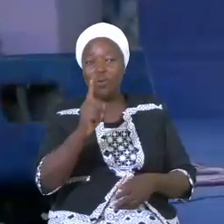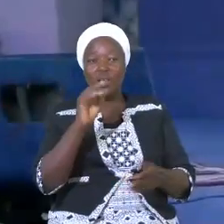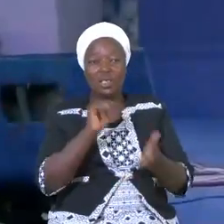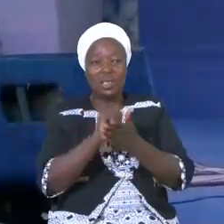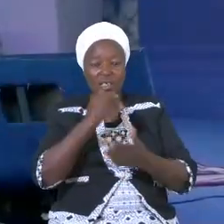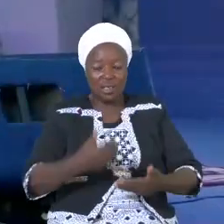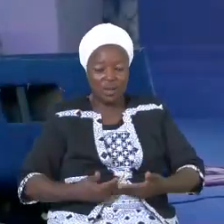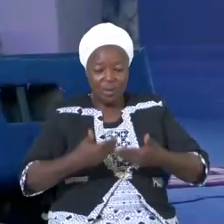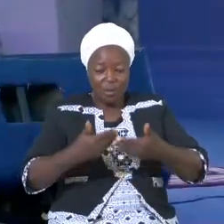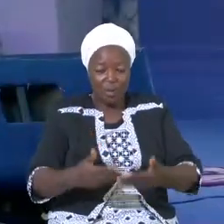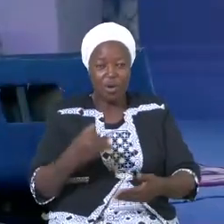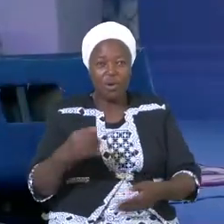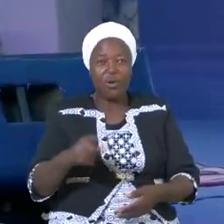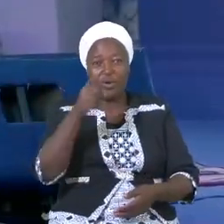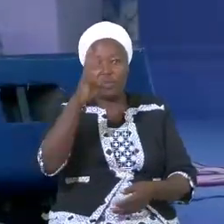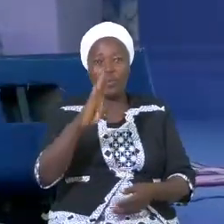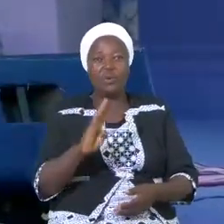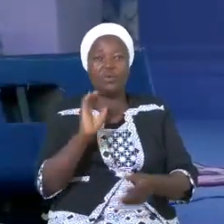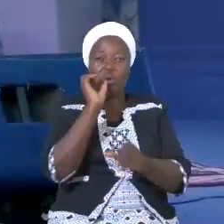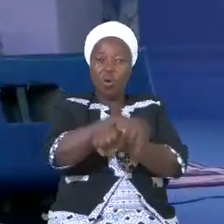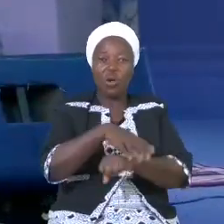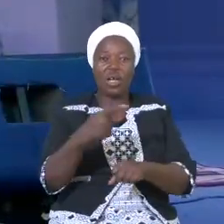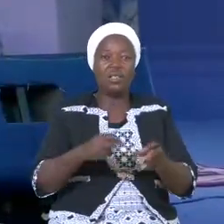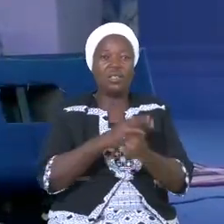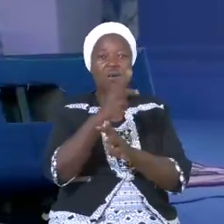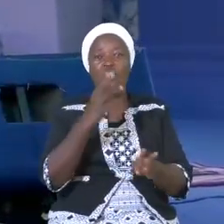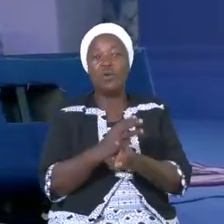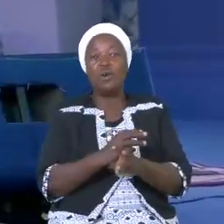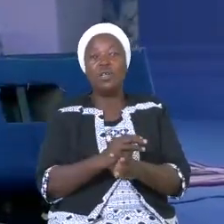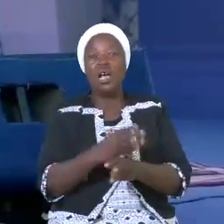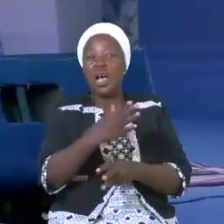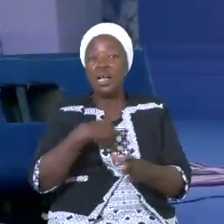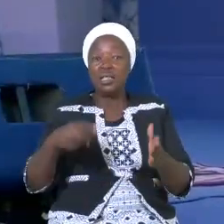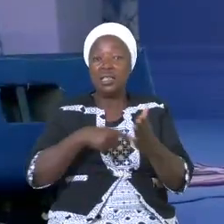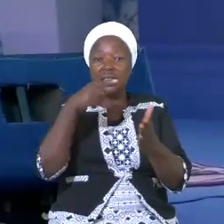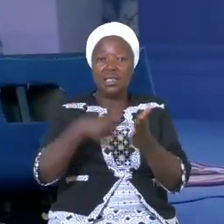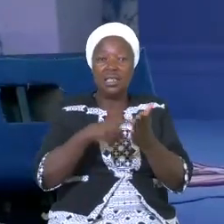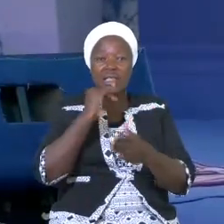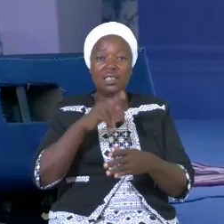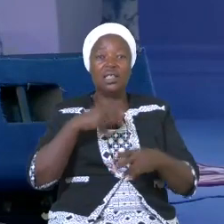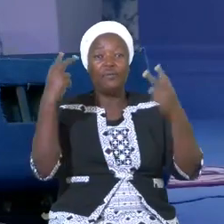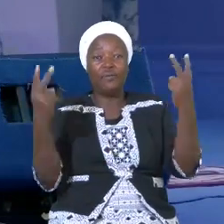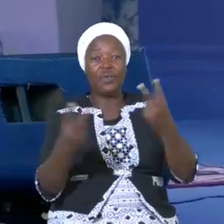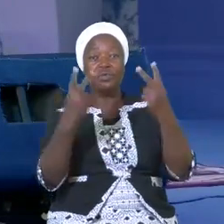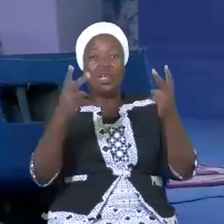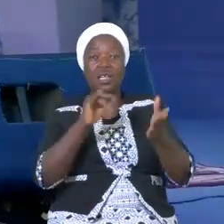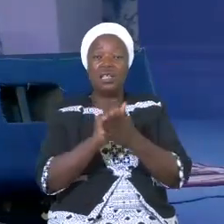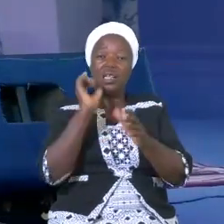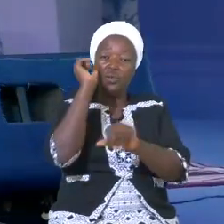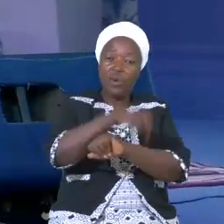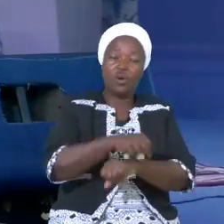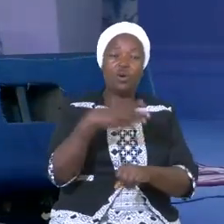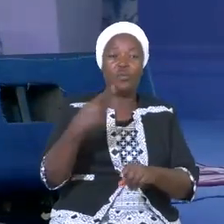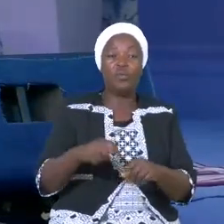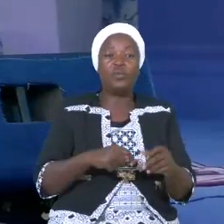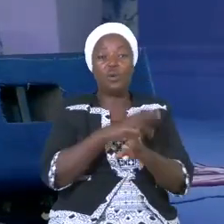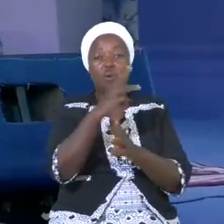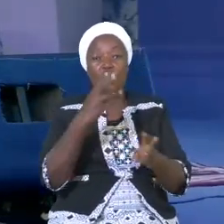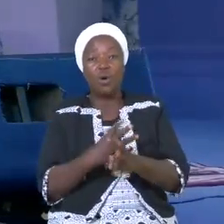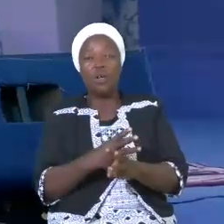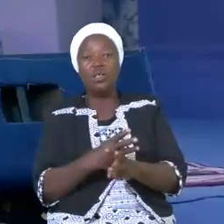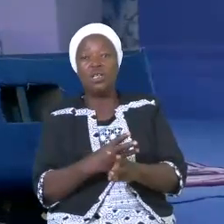god overcomes the world and this is the victory that overcomes the world